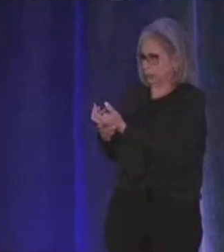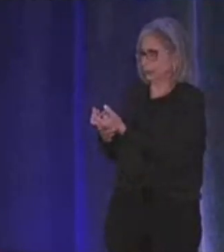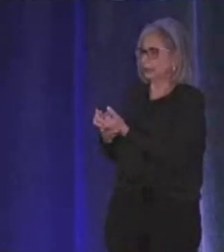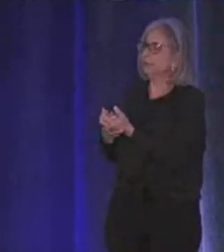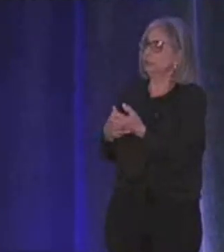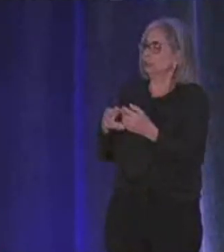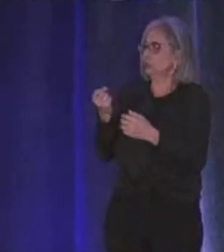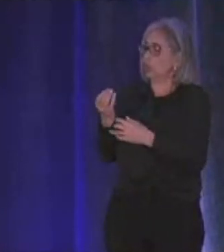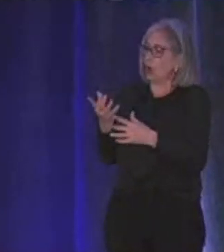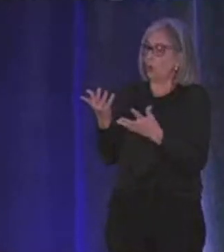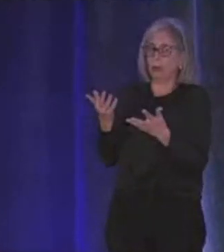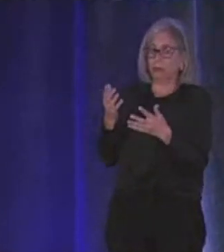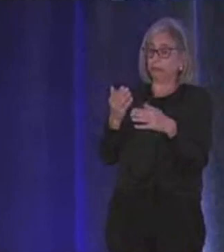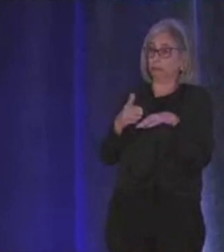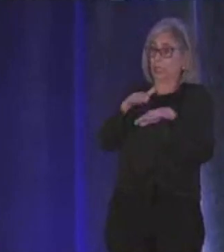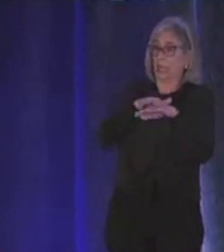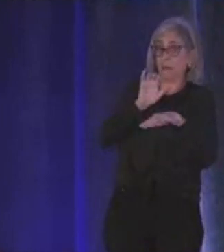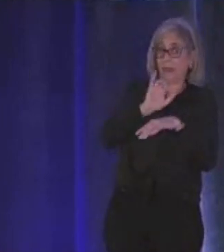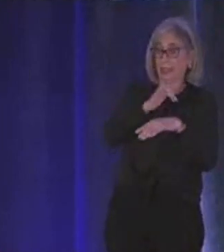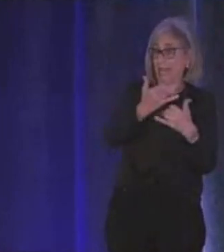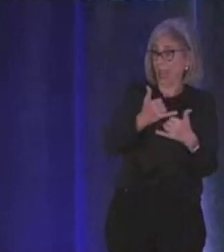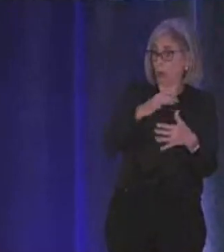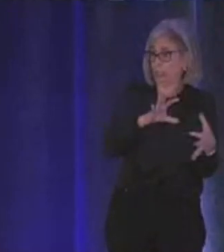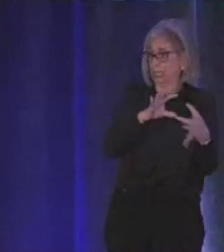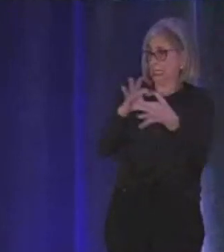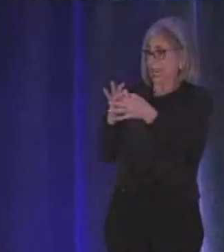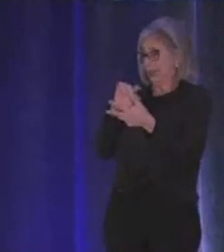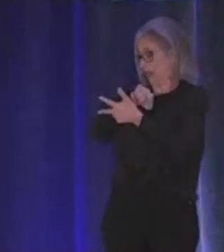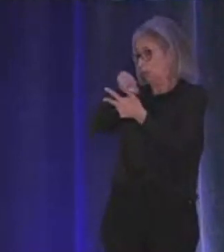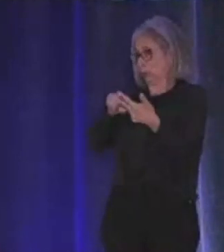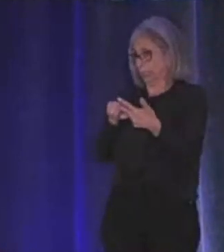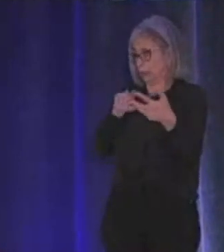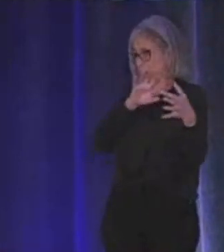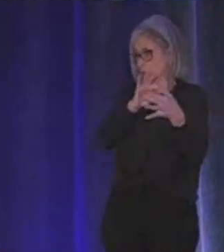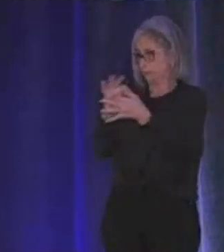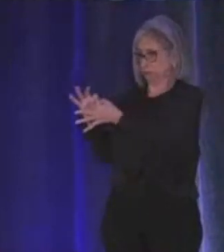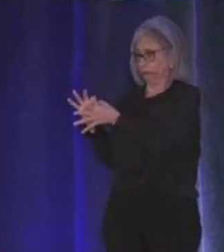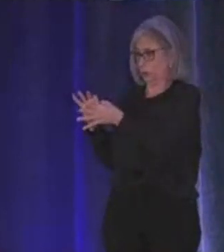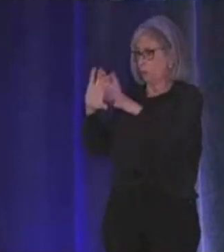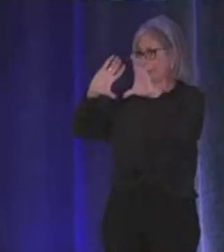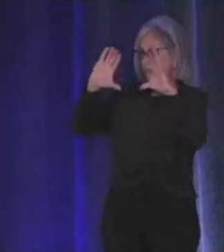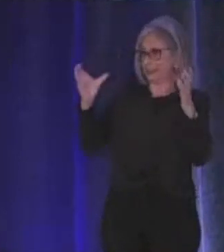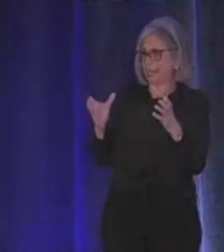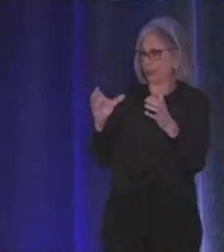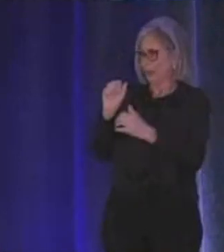And so just on top of this now, to connect these 3 will be a container app.